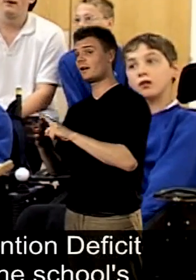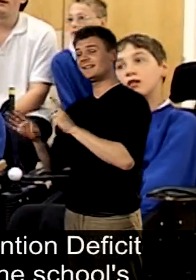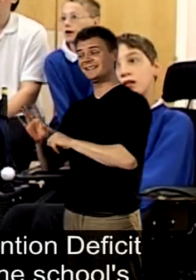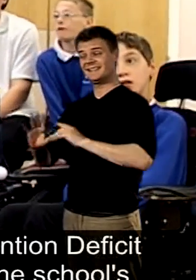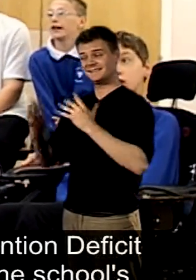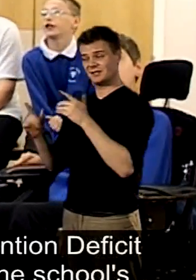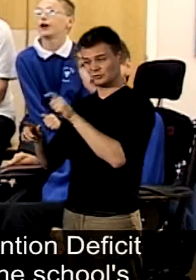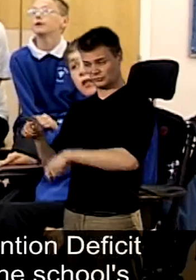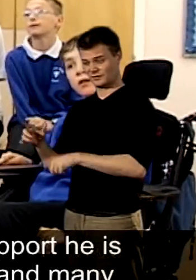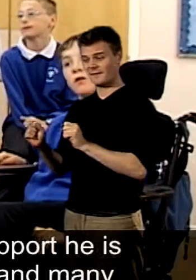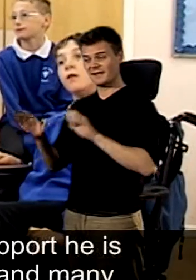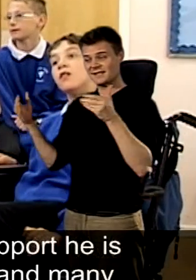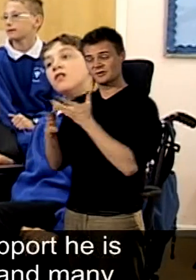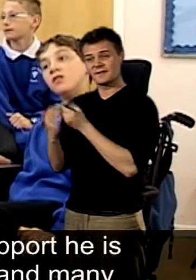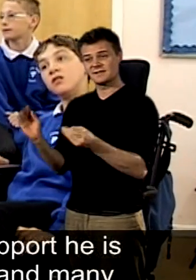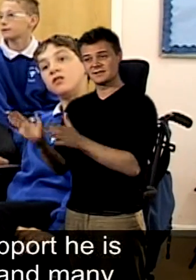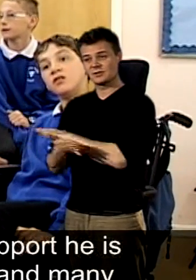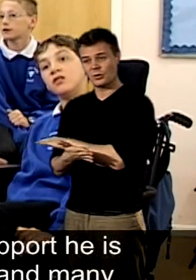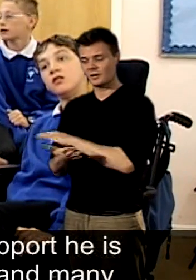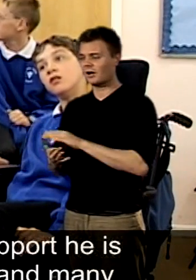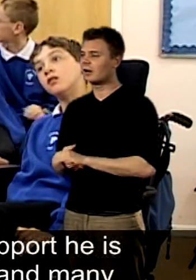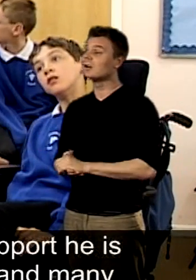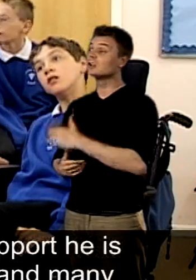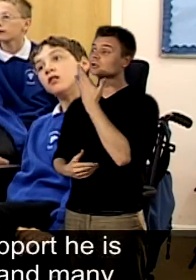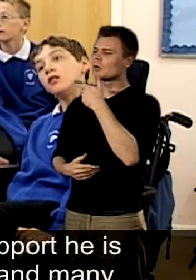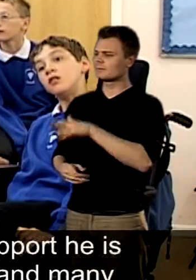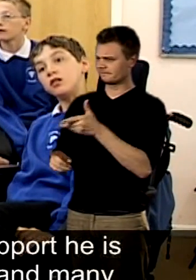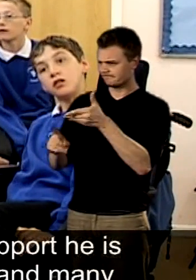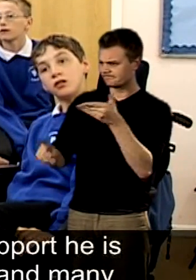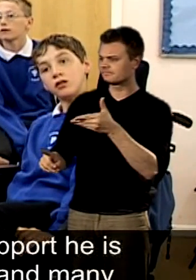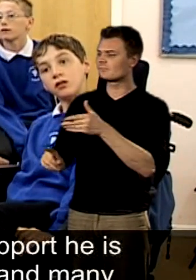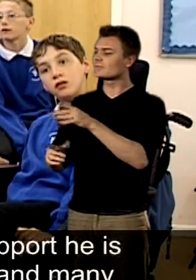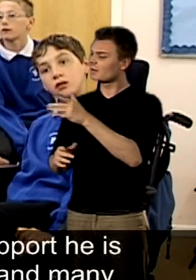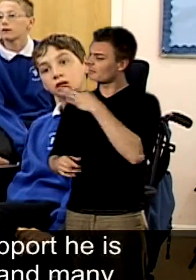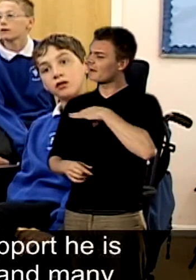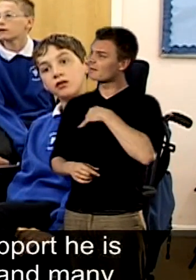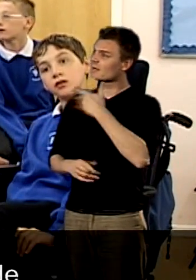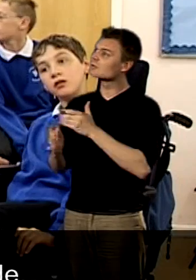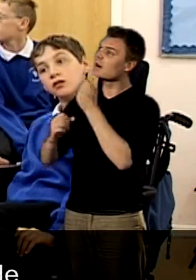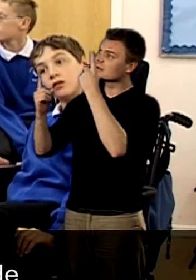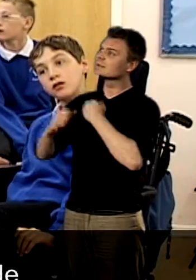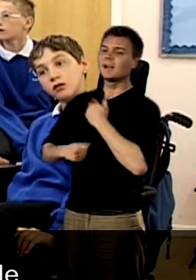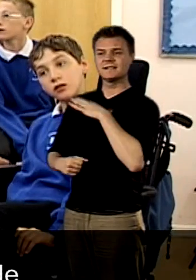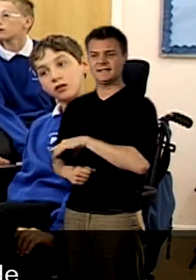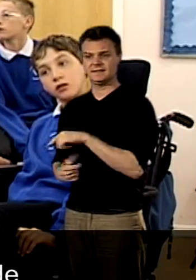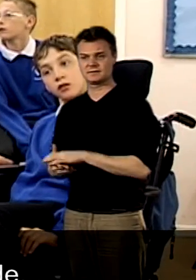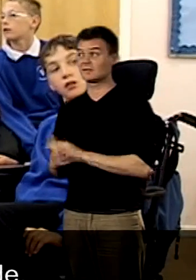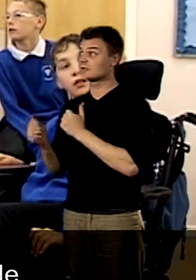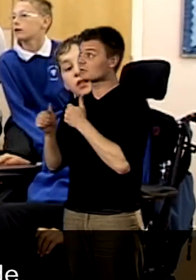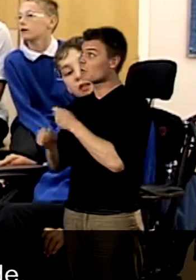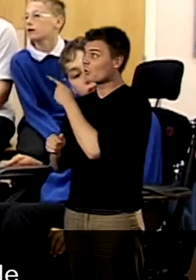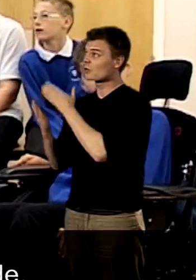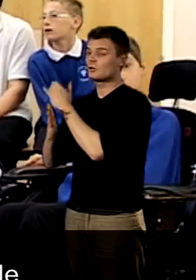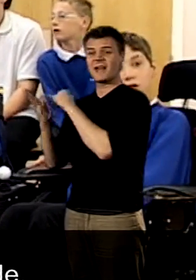who's benefited from the school's understanding of his needs, the support he has given through the SEN framework and many of the reasonable adjustments made.